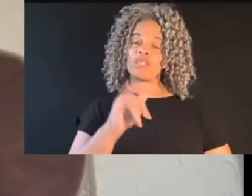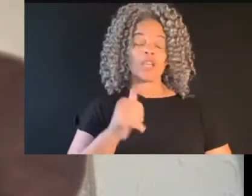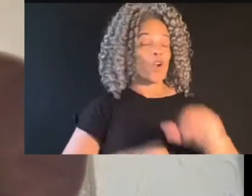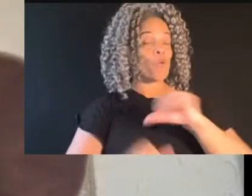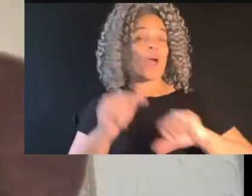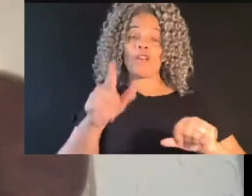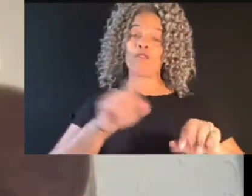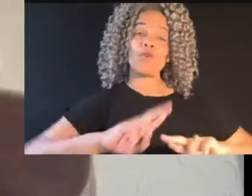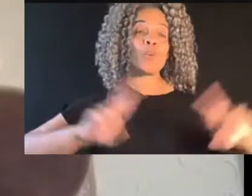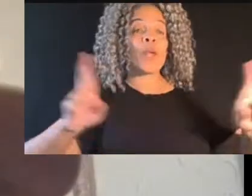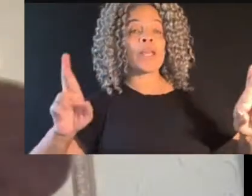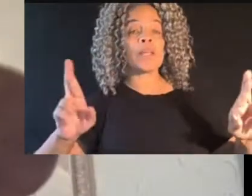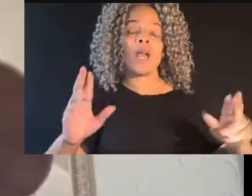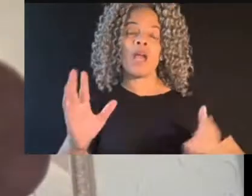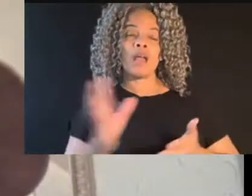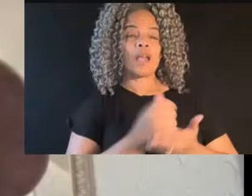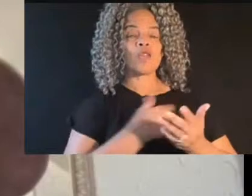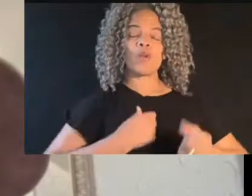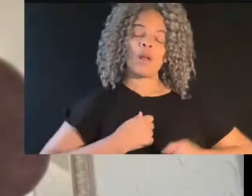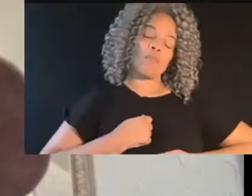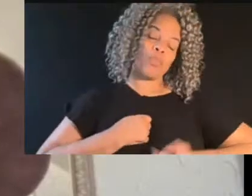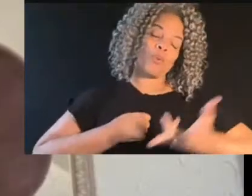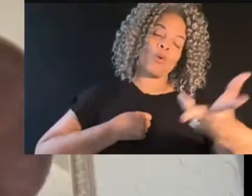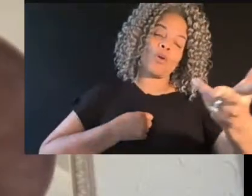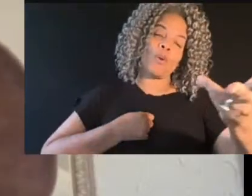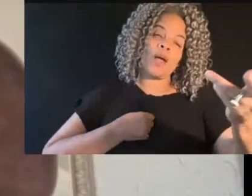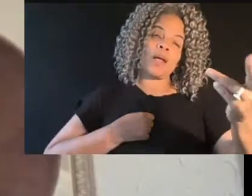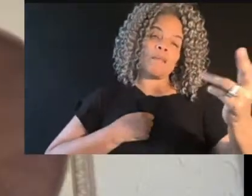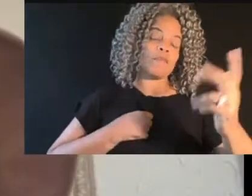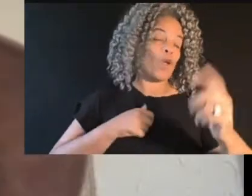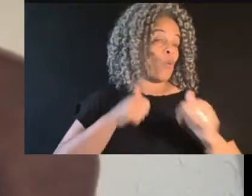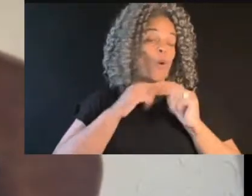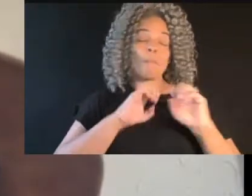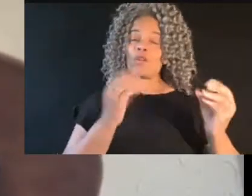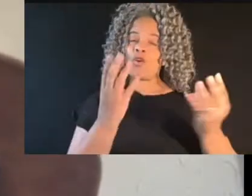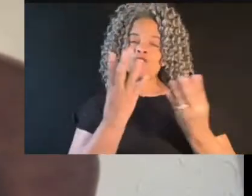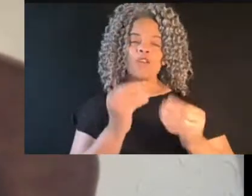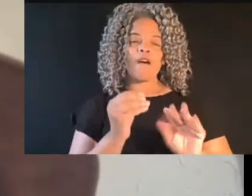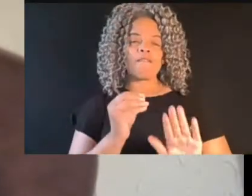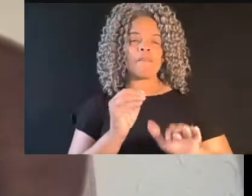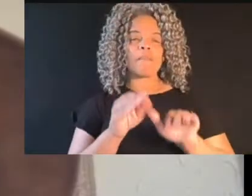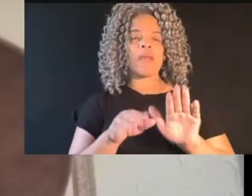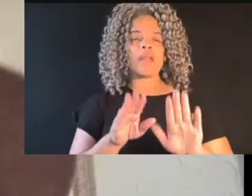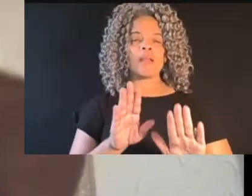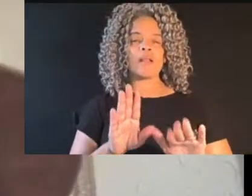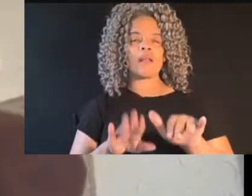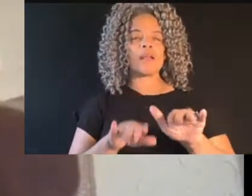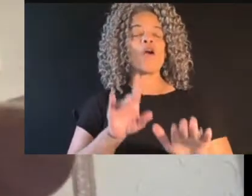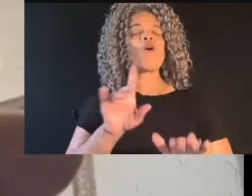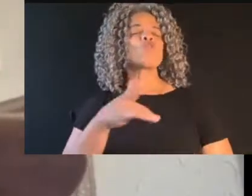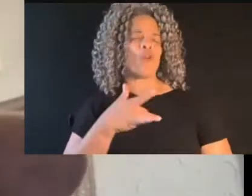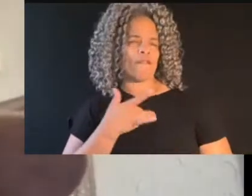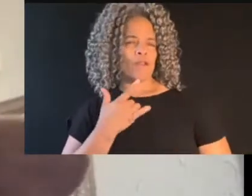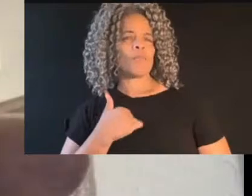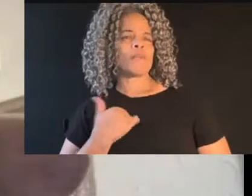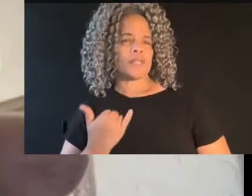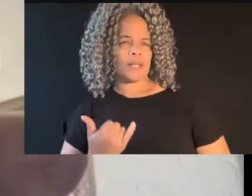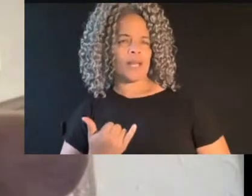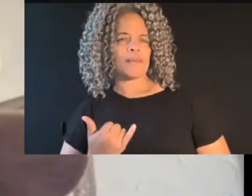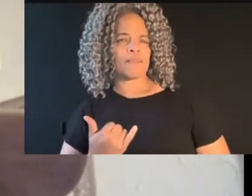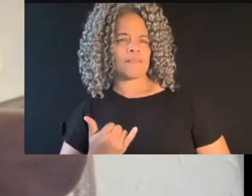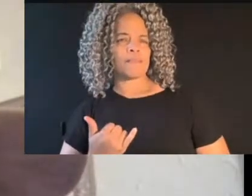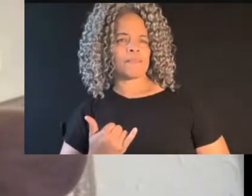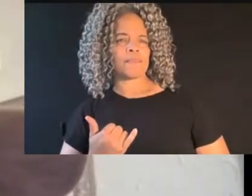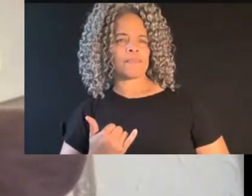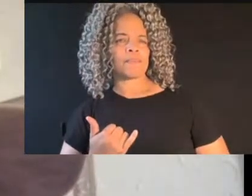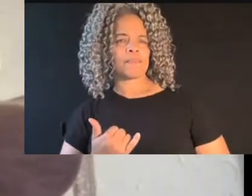ready. Catch what I'm throwing away. Won't be no soft peddling. Oh, you gonna feel me today.